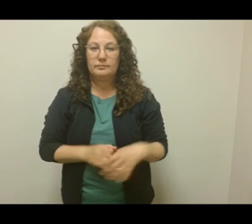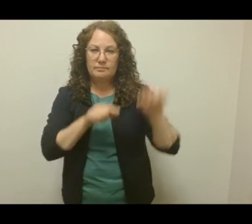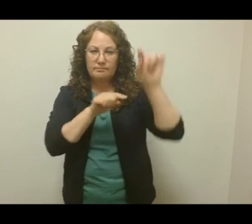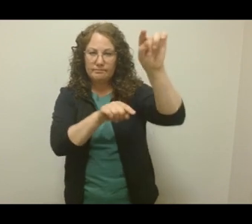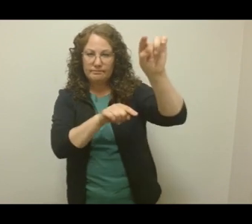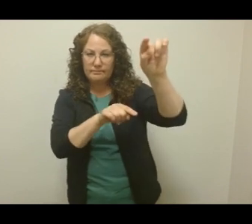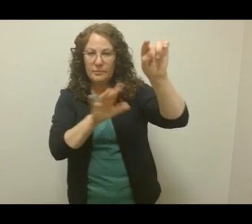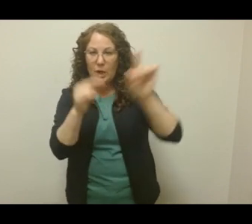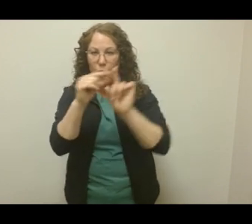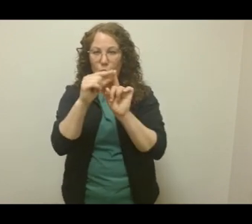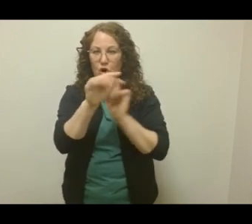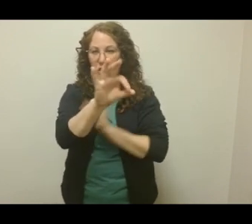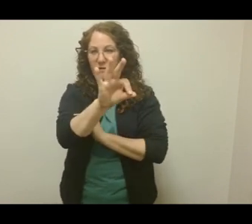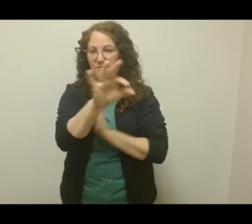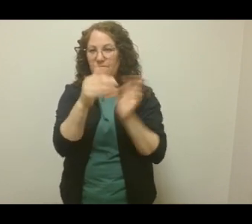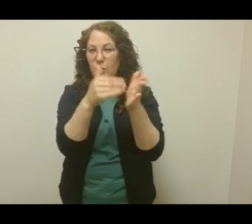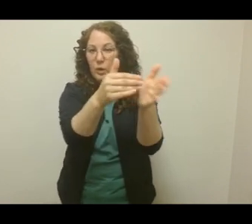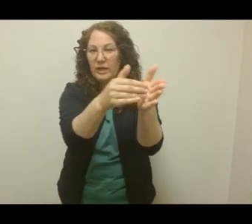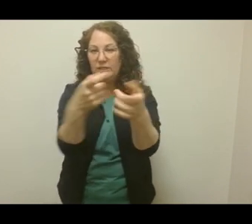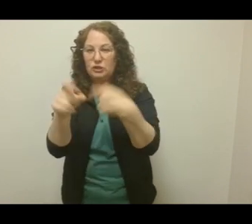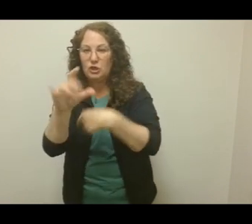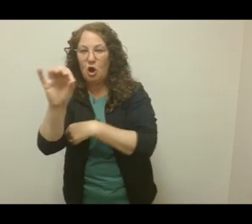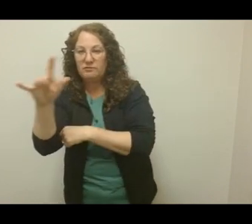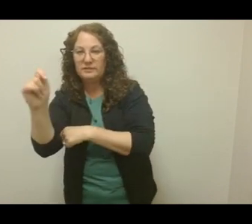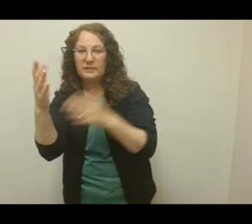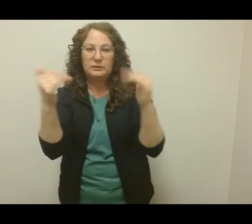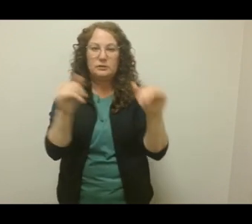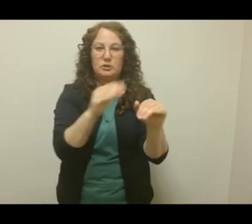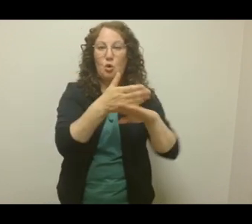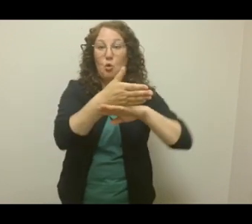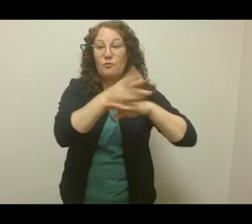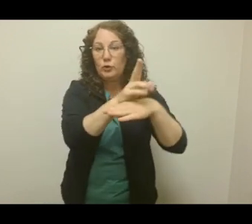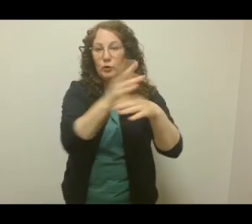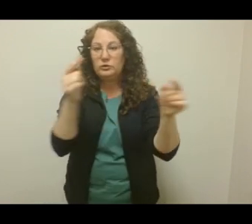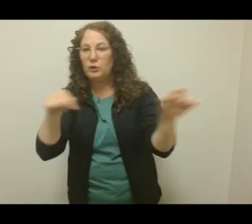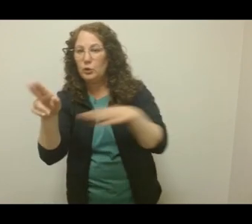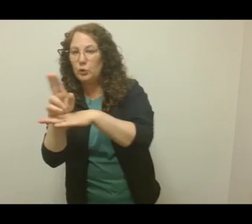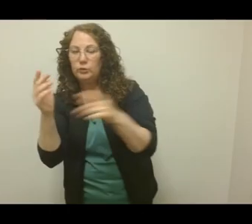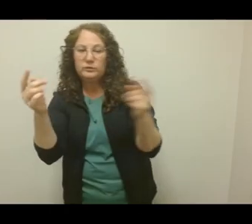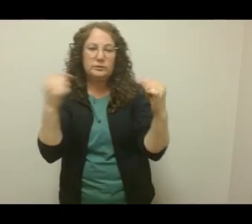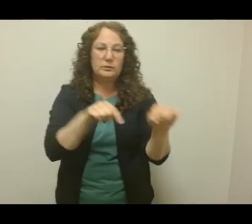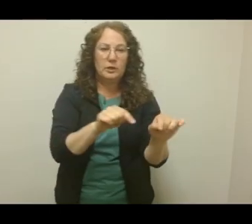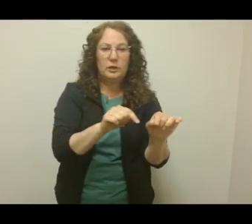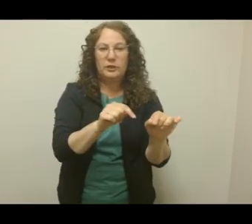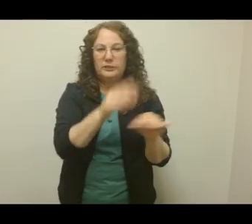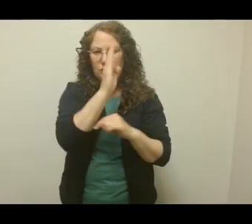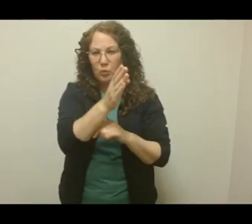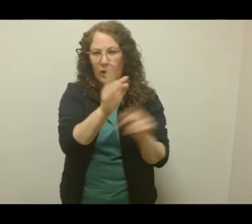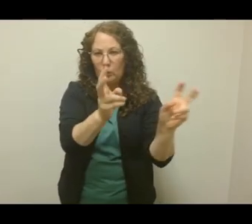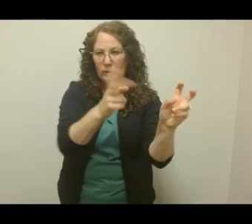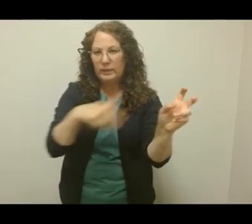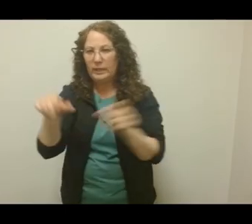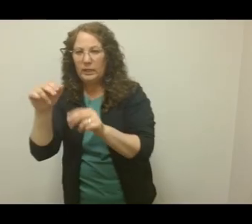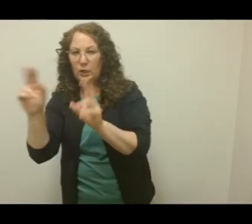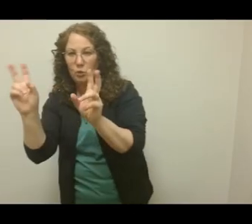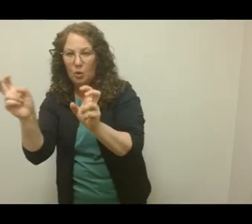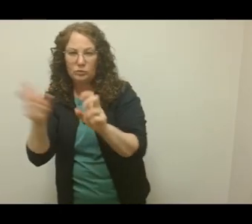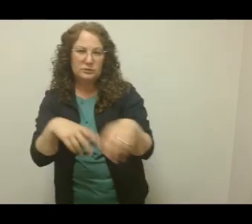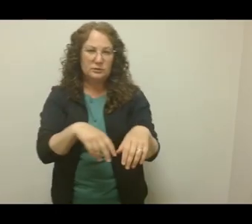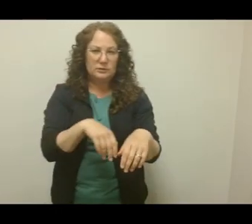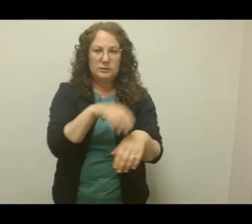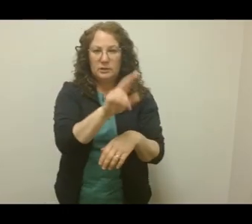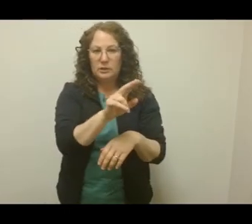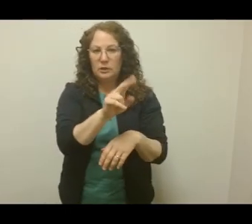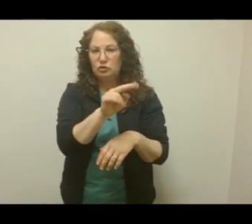been changed to often, overuse has been changed to use, direct quotations has been changed to quotes, and in taking notes has